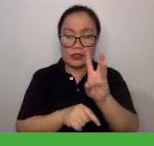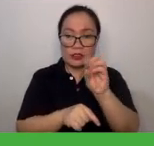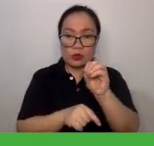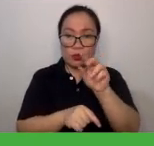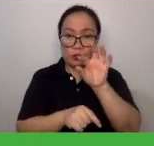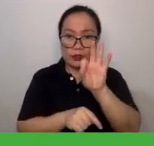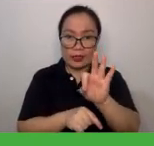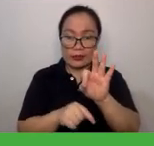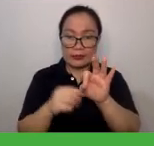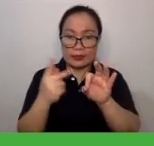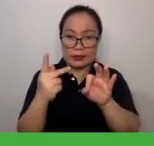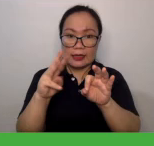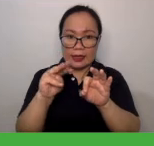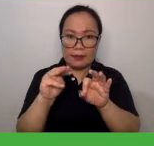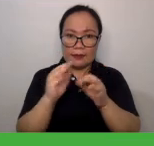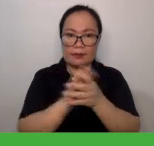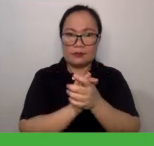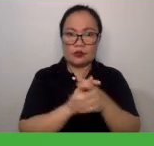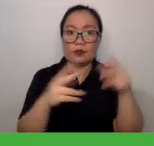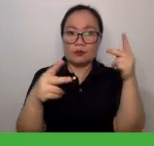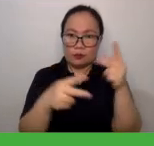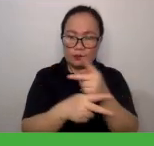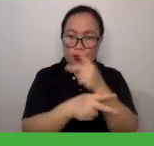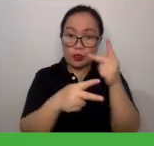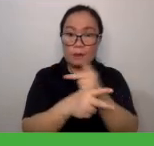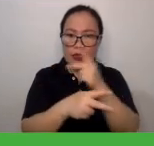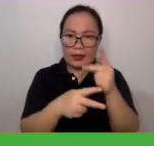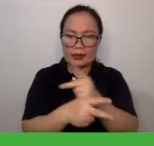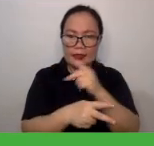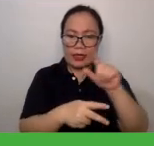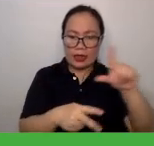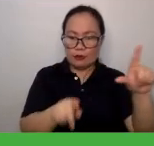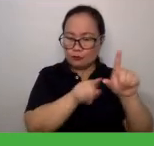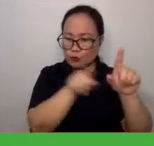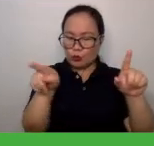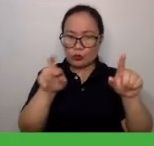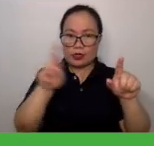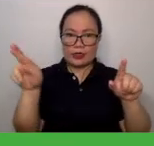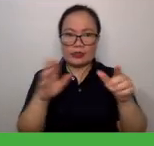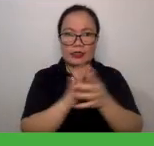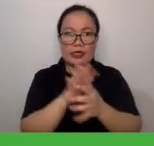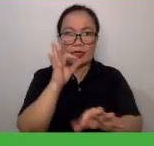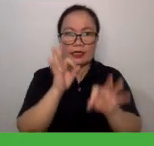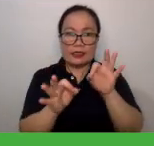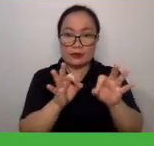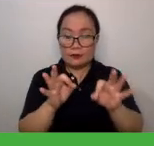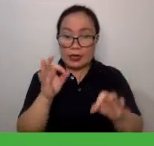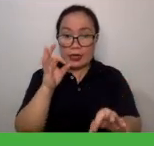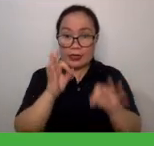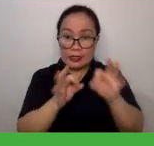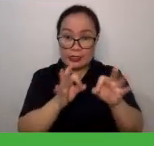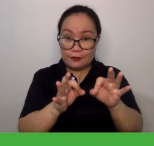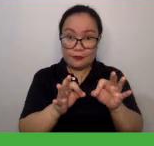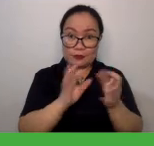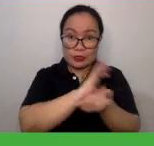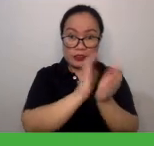to kilometer tayo, left to right, ibig sabihin multiply. Kung ito ay kilometer to